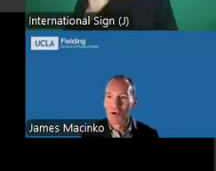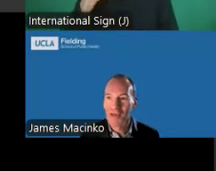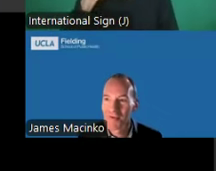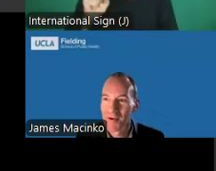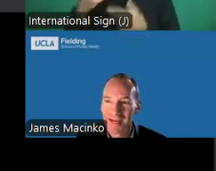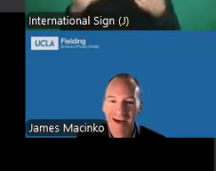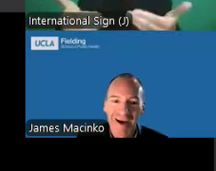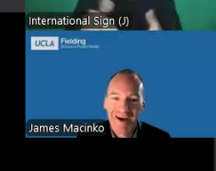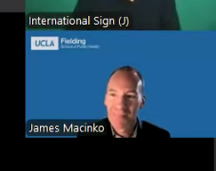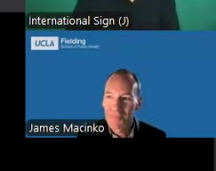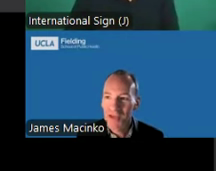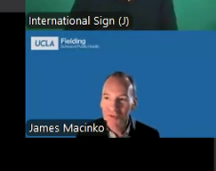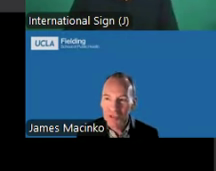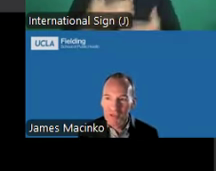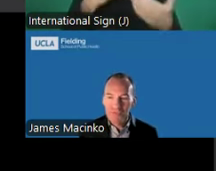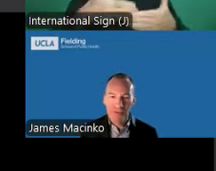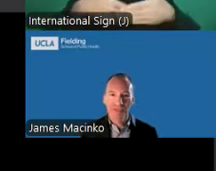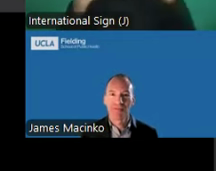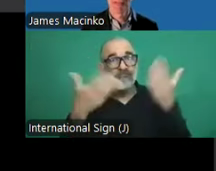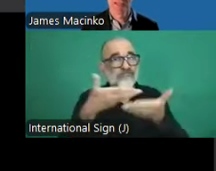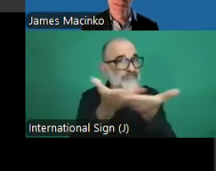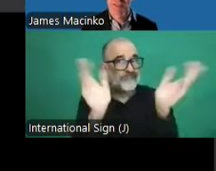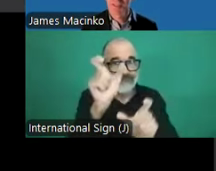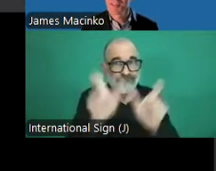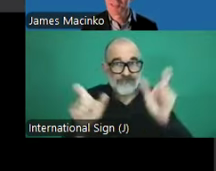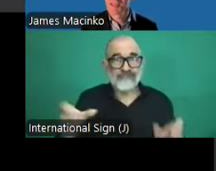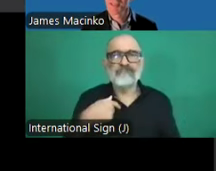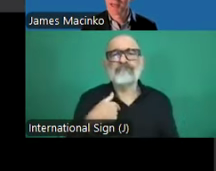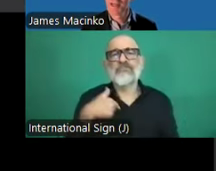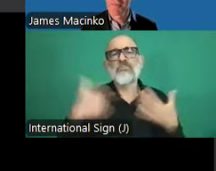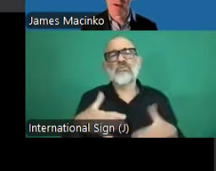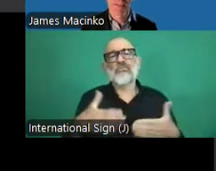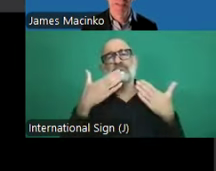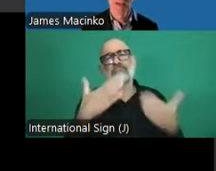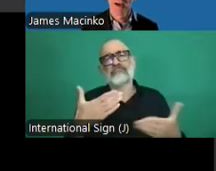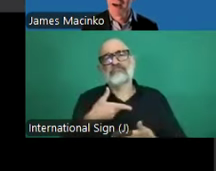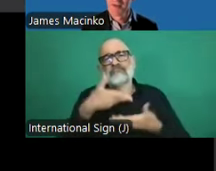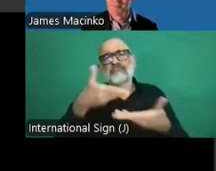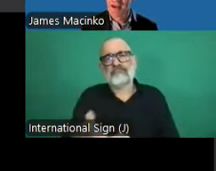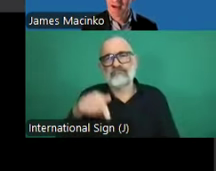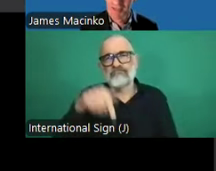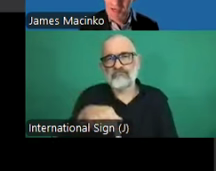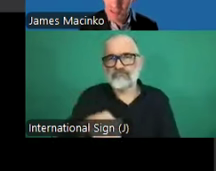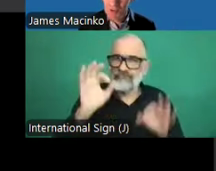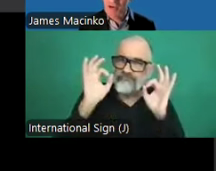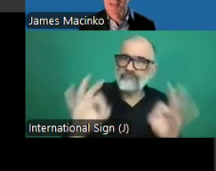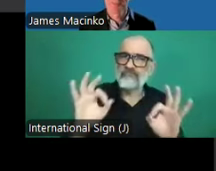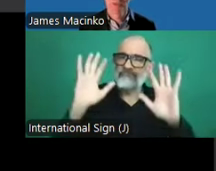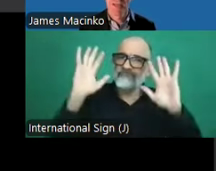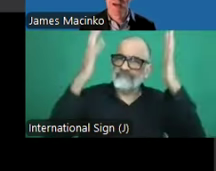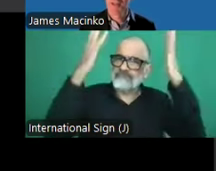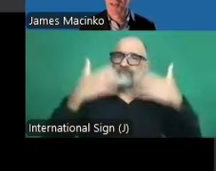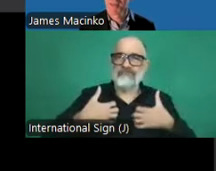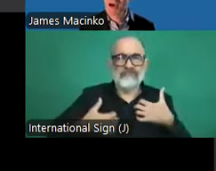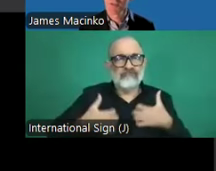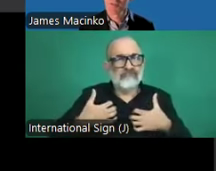Good morning, everybody. Thank you so much for this invitation. This is such an exciting event. As Dr. Morales